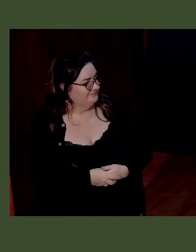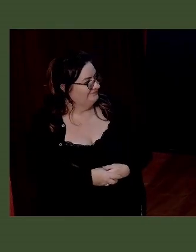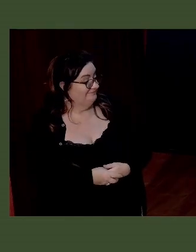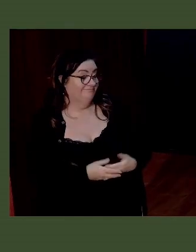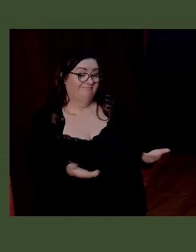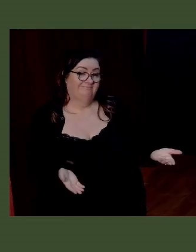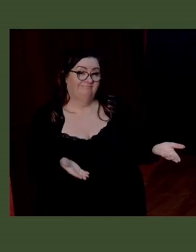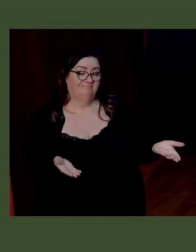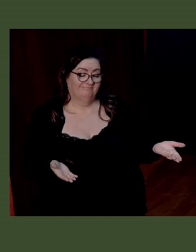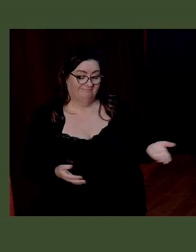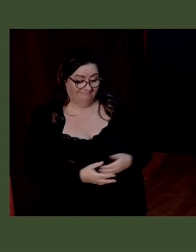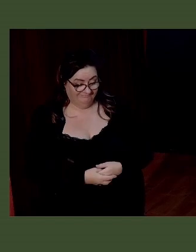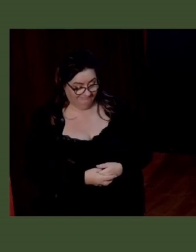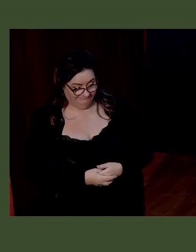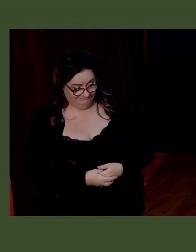So that's...